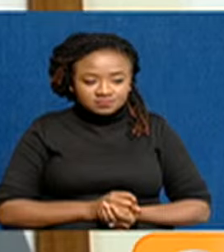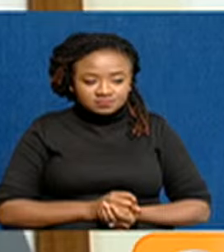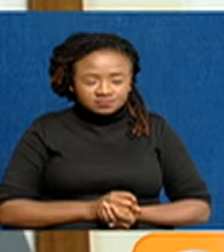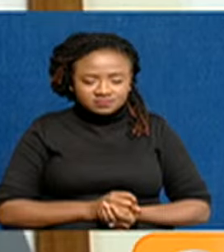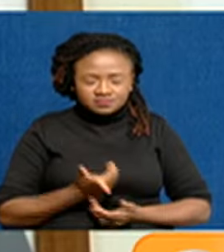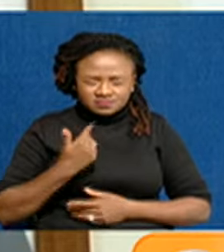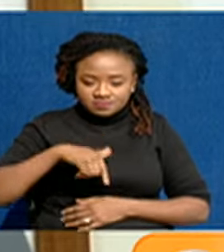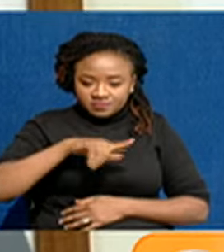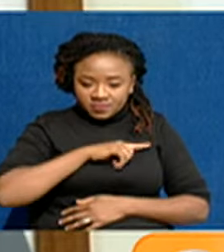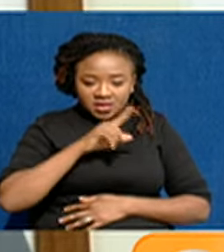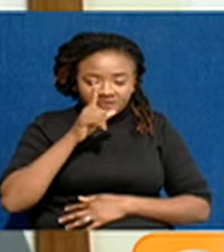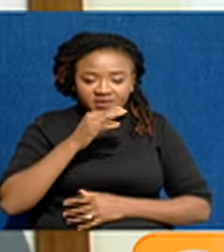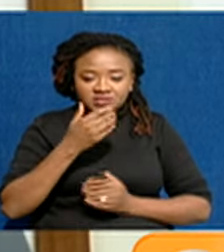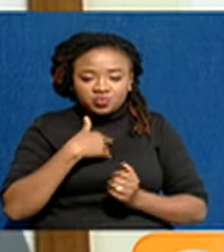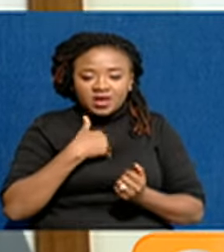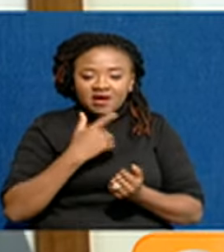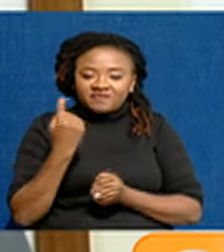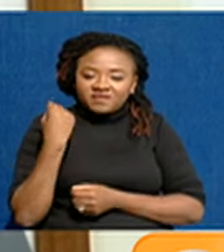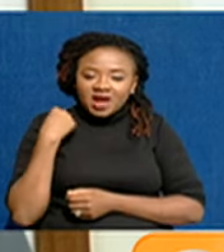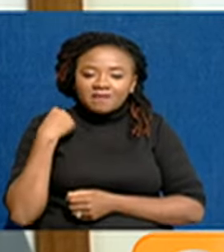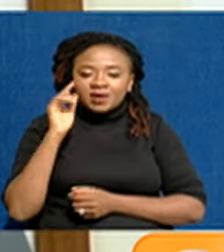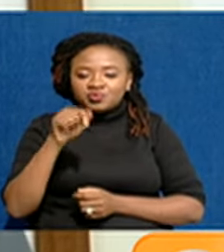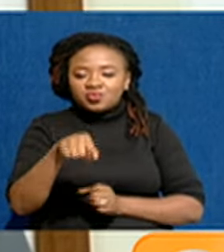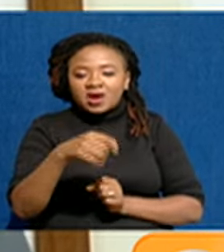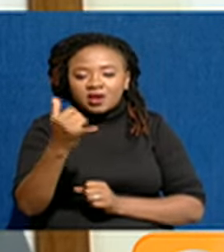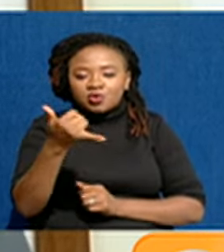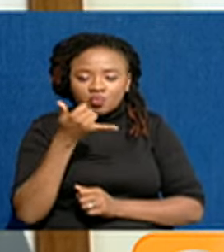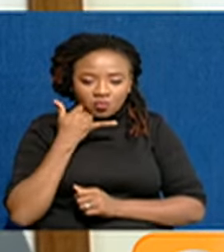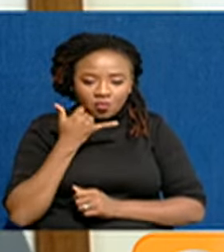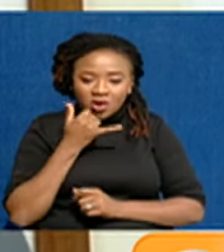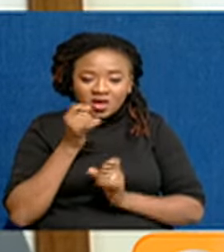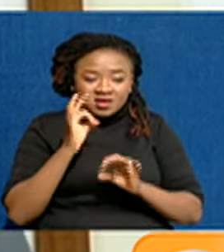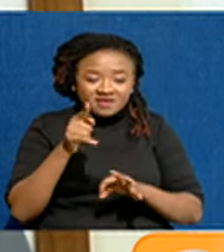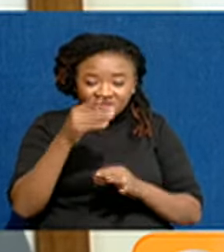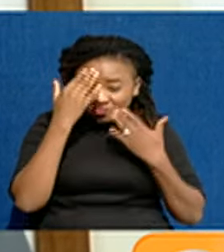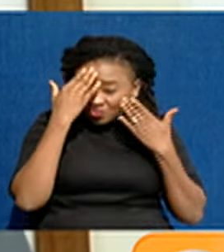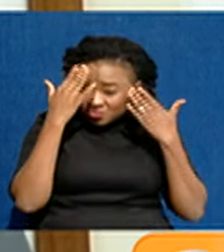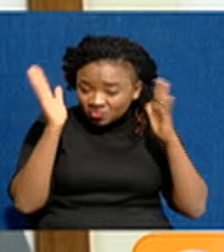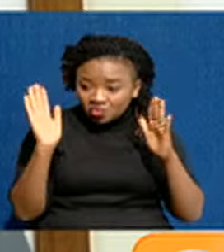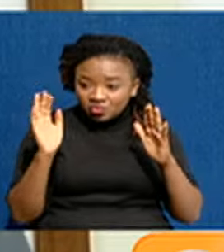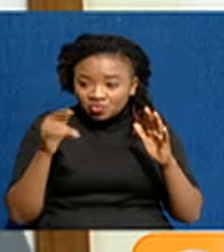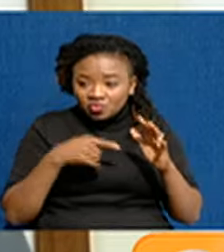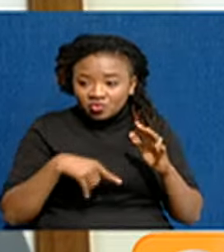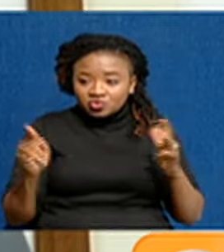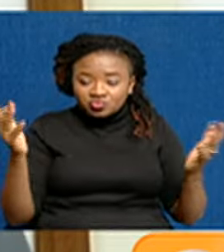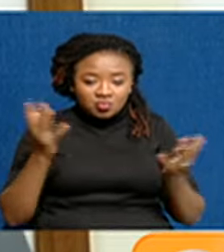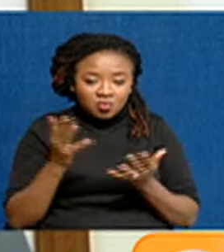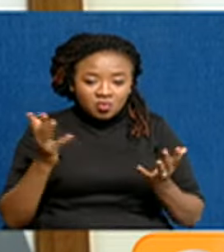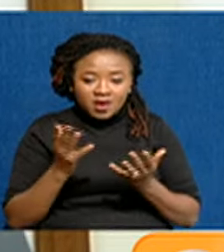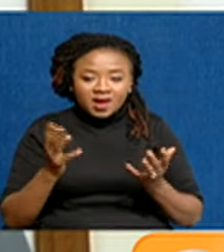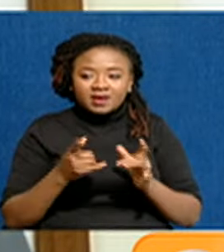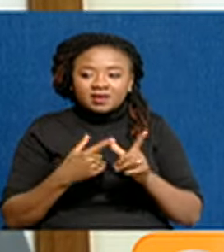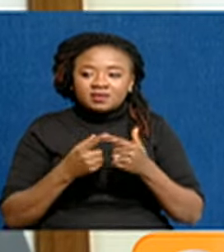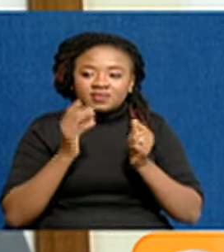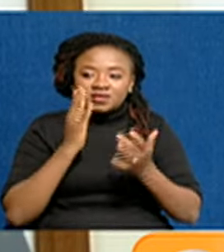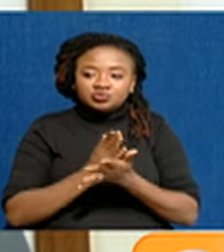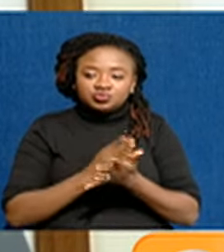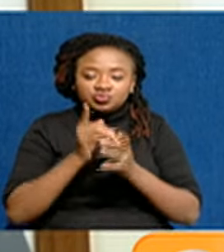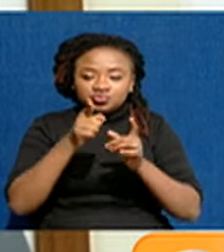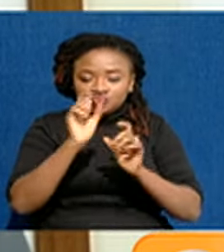we have actually 12 field numbers, so that when you do not know where to go, you can actually